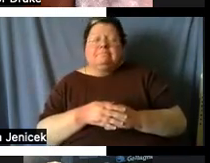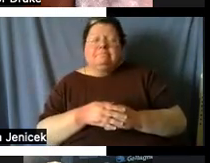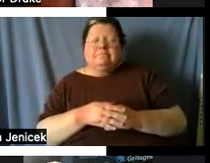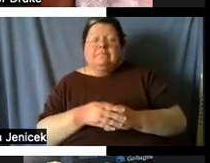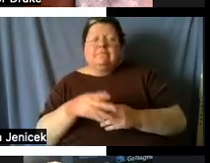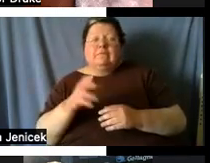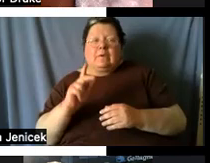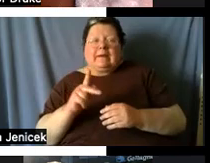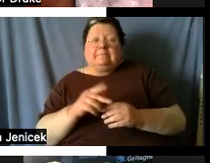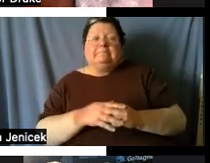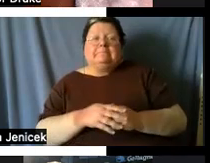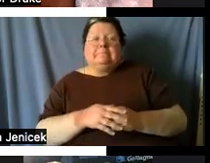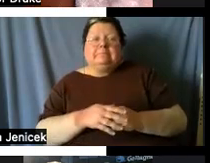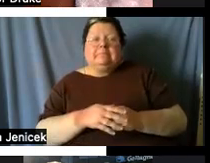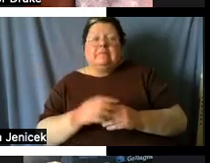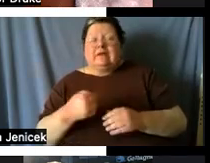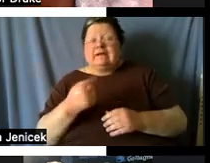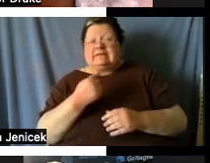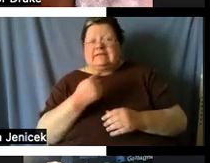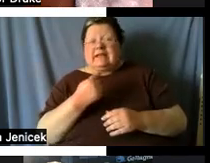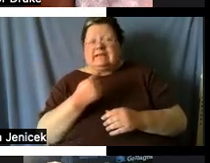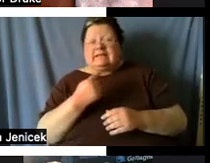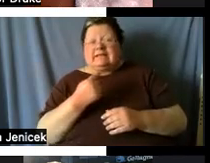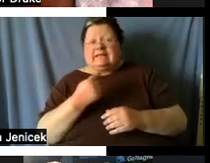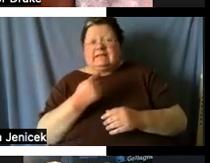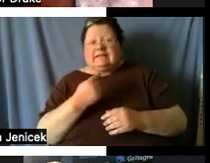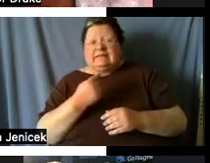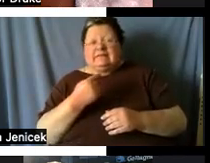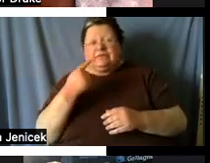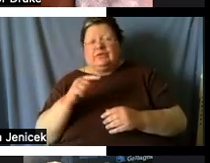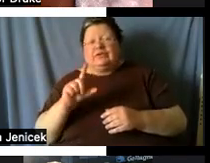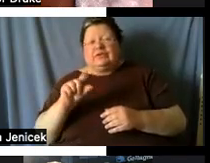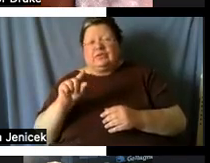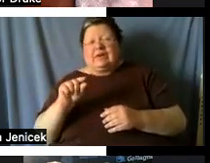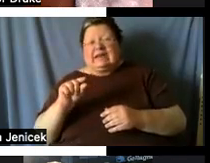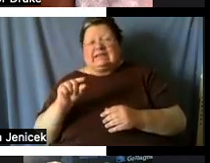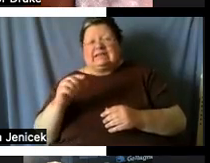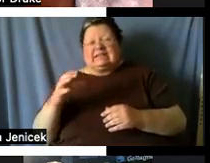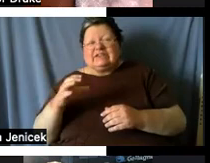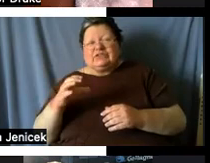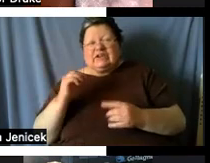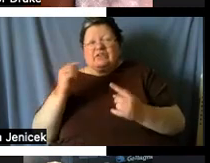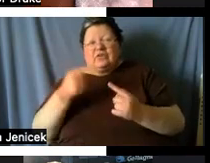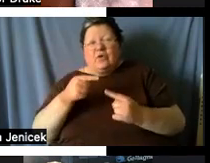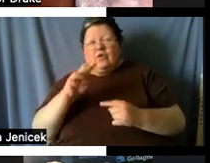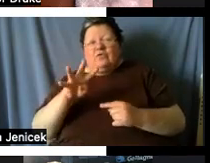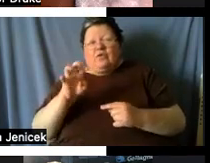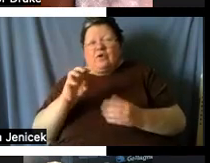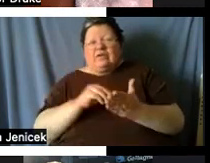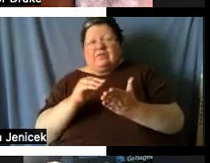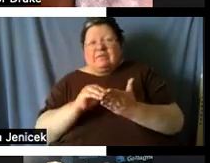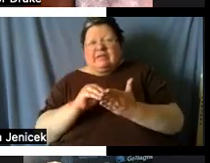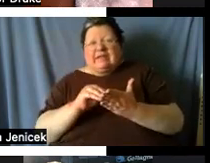Okay, well, I said for the 20th century, the goal was to get to 400 million by